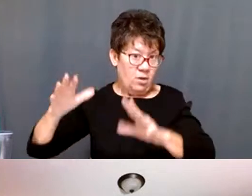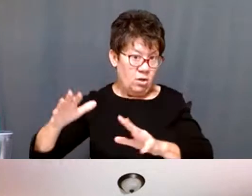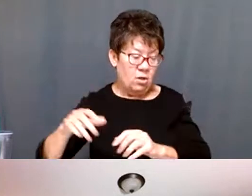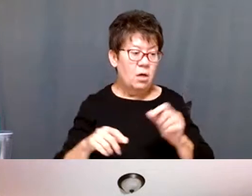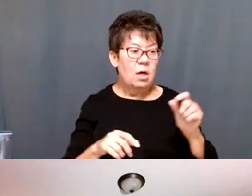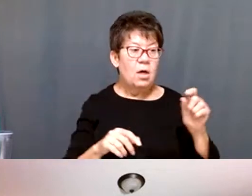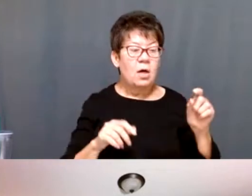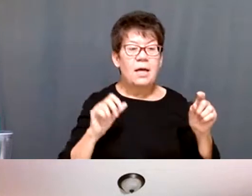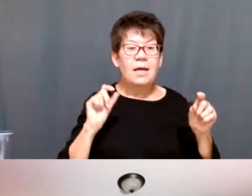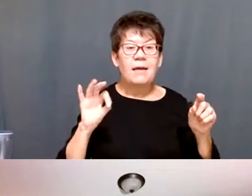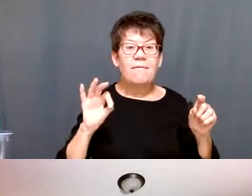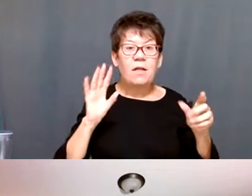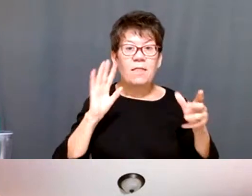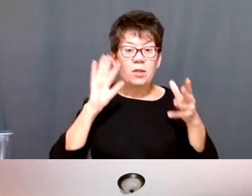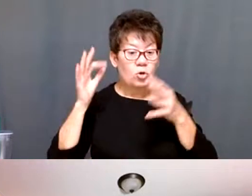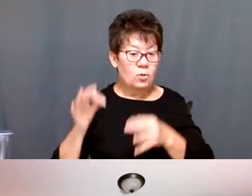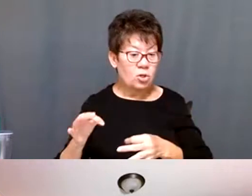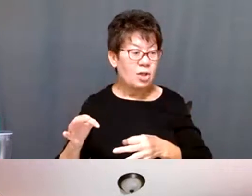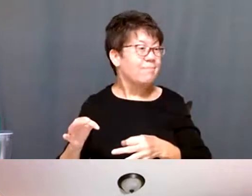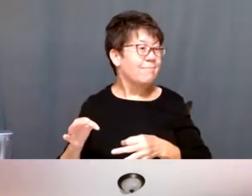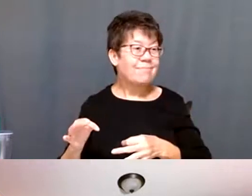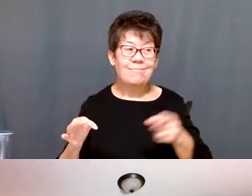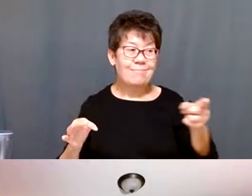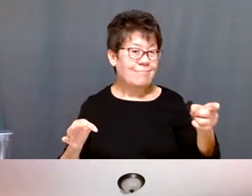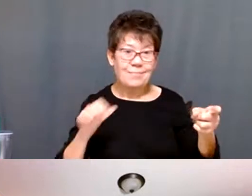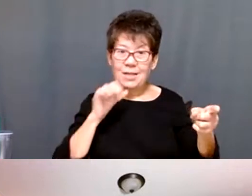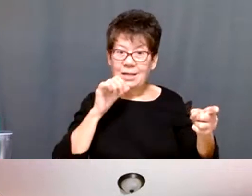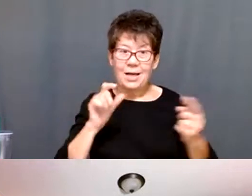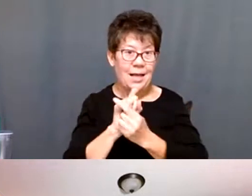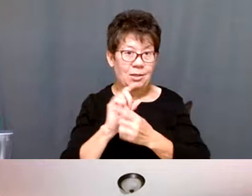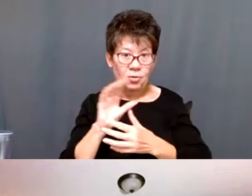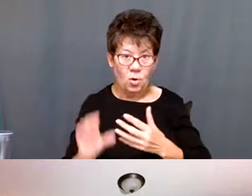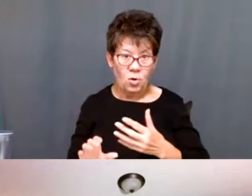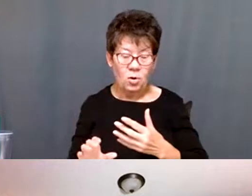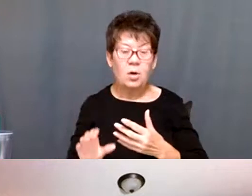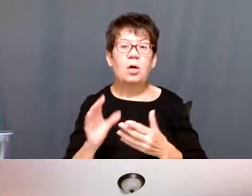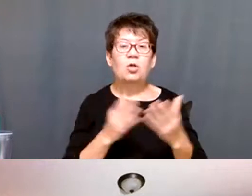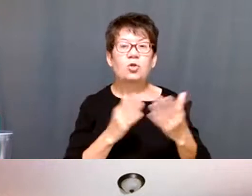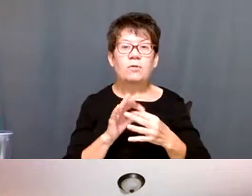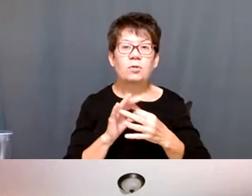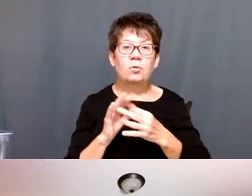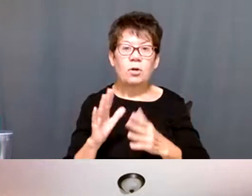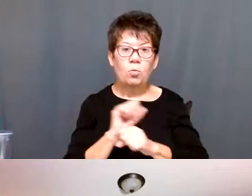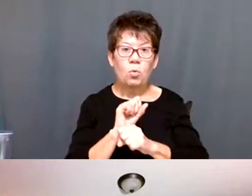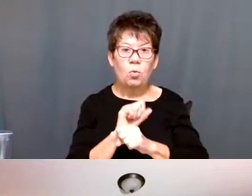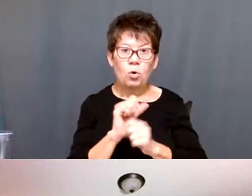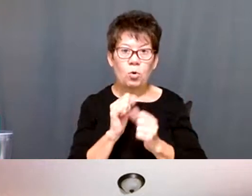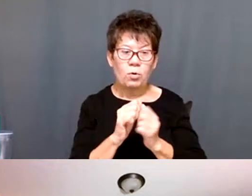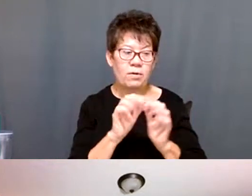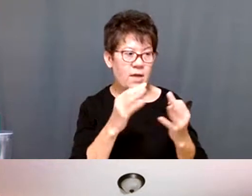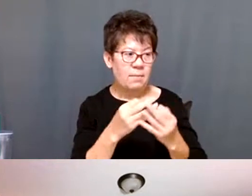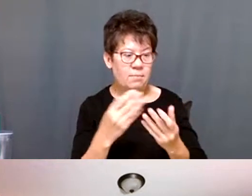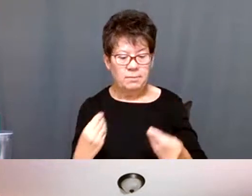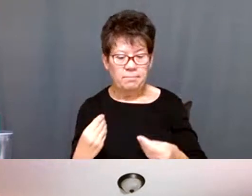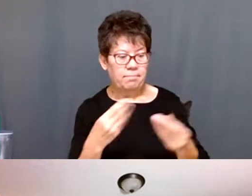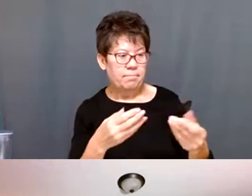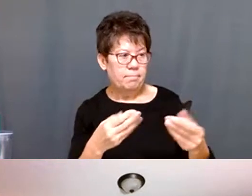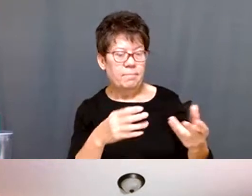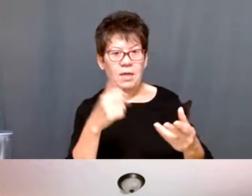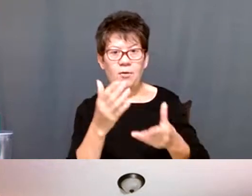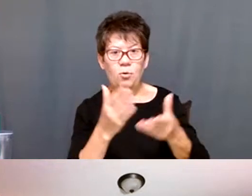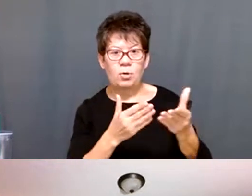the determination is made that the child is not eligible, the service coordinator will work with the family to provide additional resources that